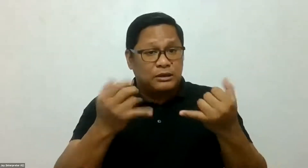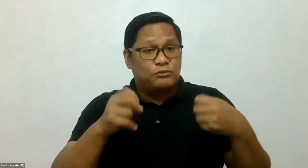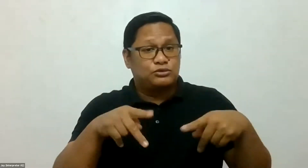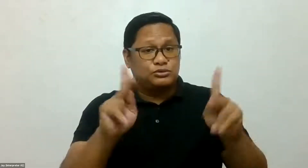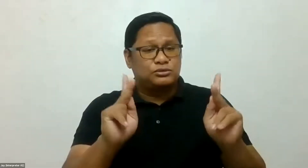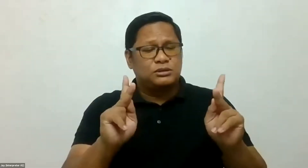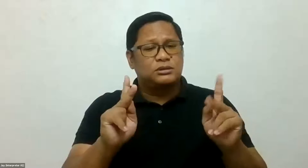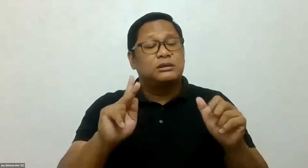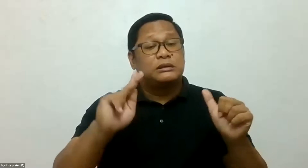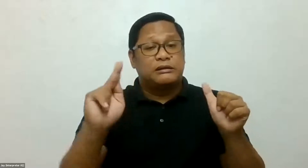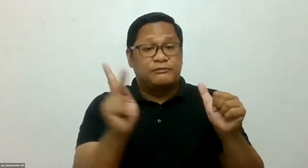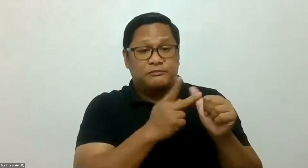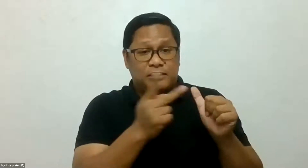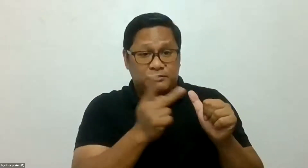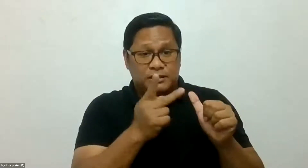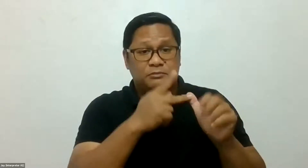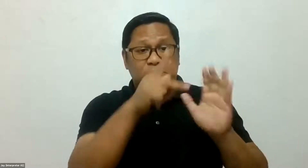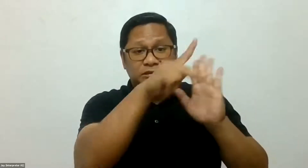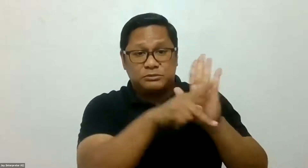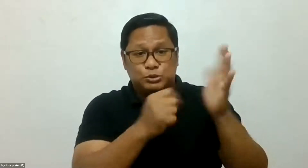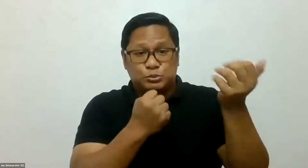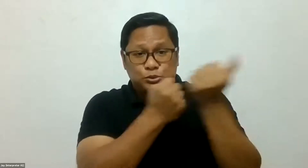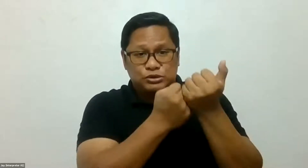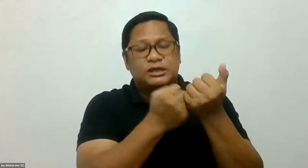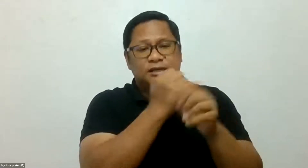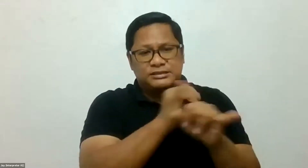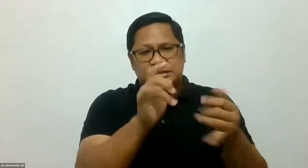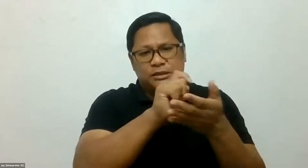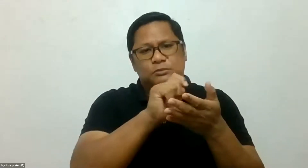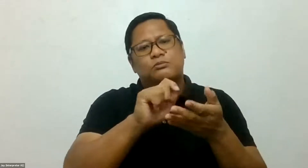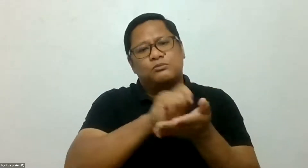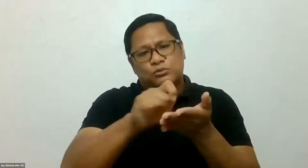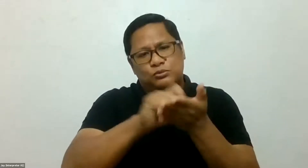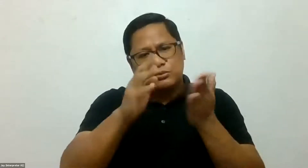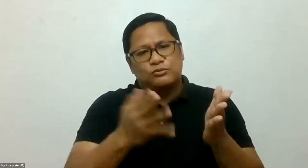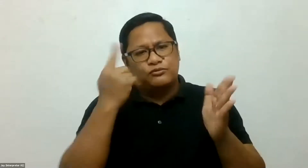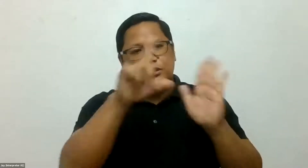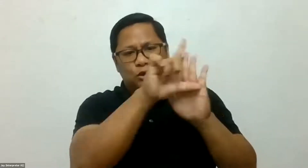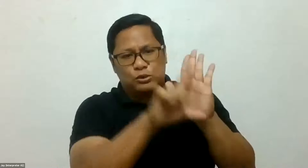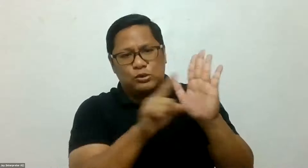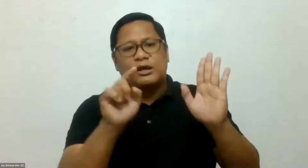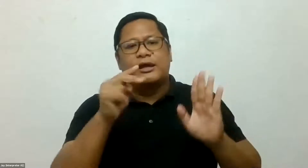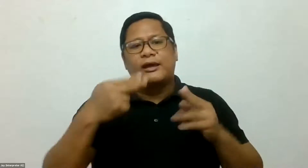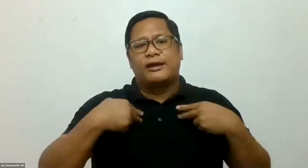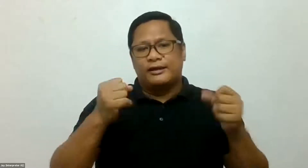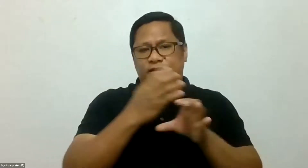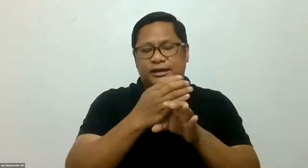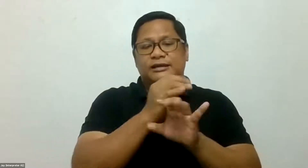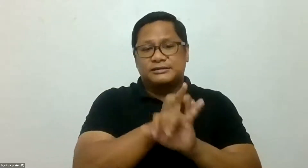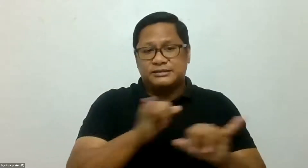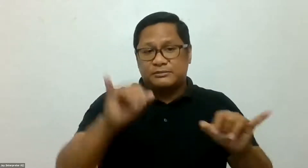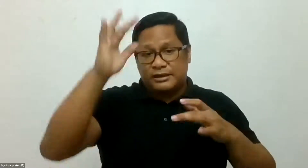the primary or the principal sponsor and author of the Universal Healthcare Law and Cancer Control